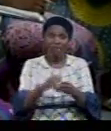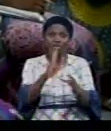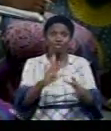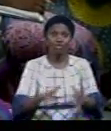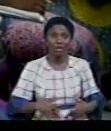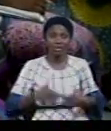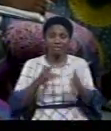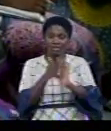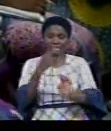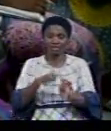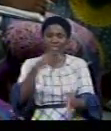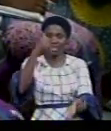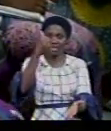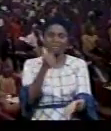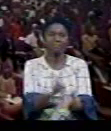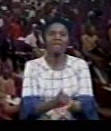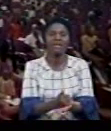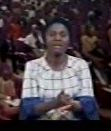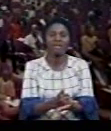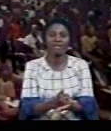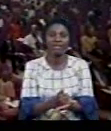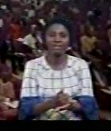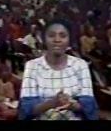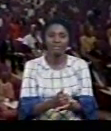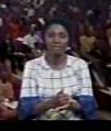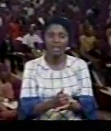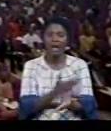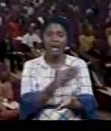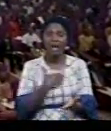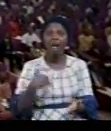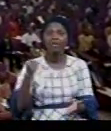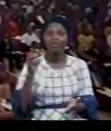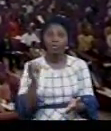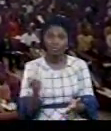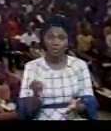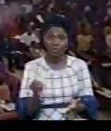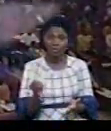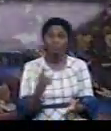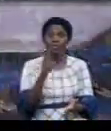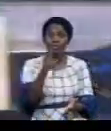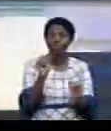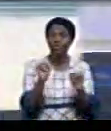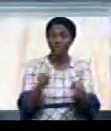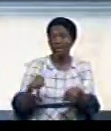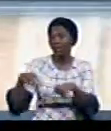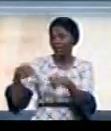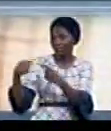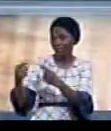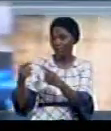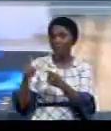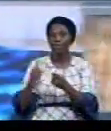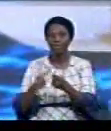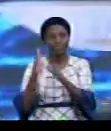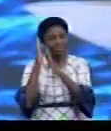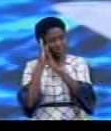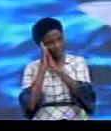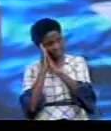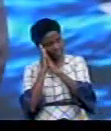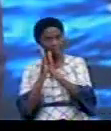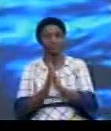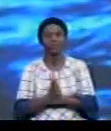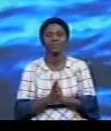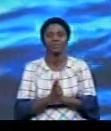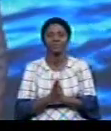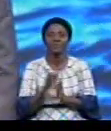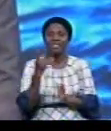Headquarters, amen. And so you can go to sleep.